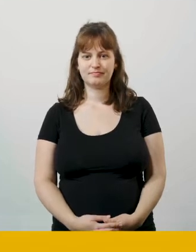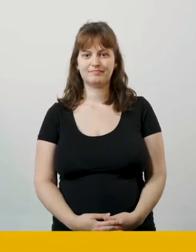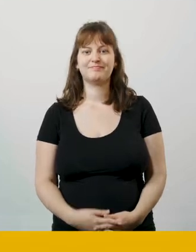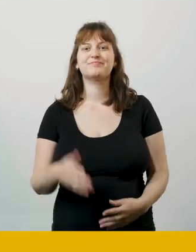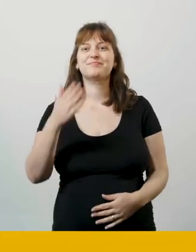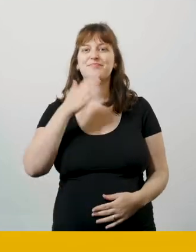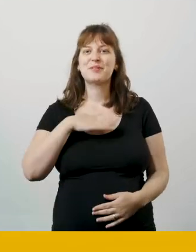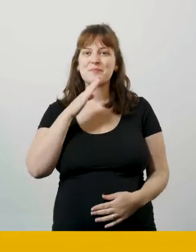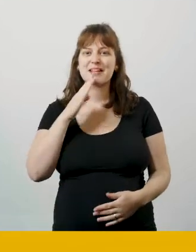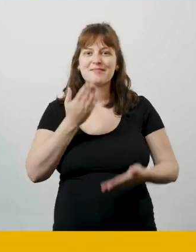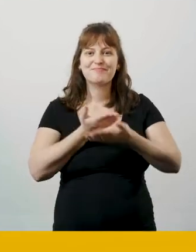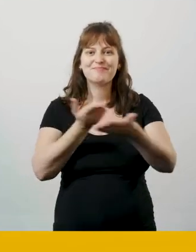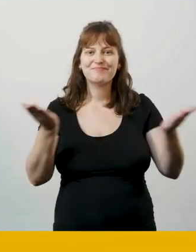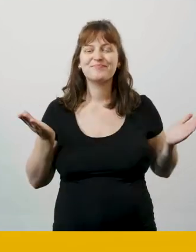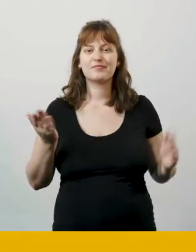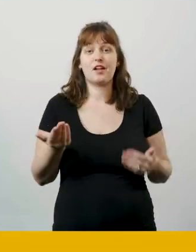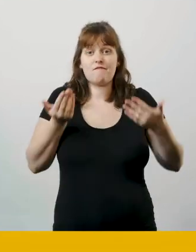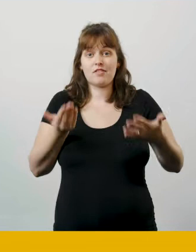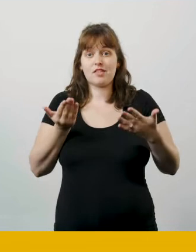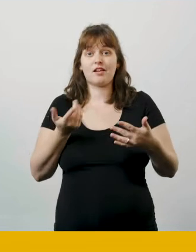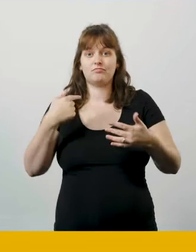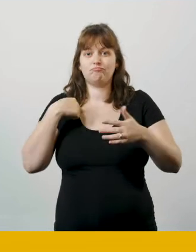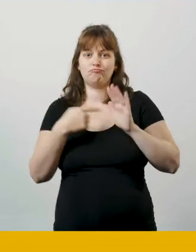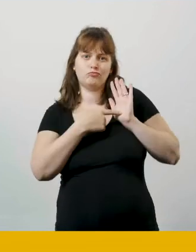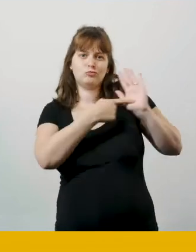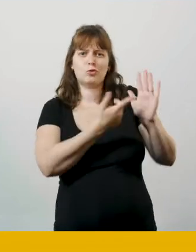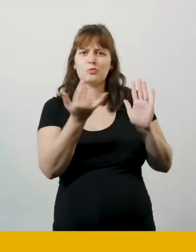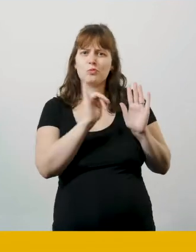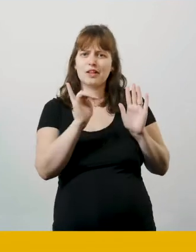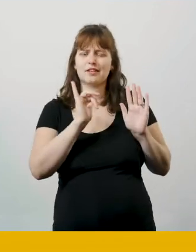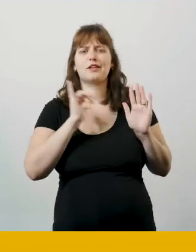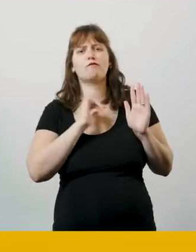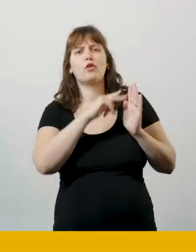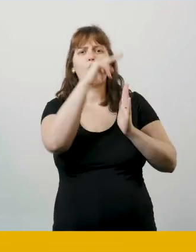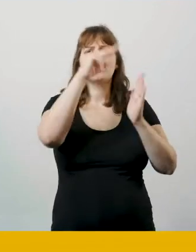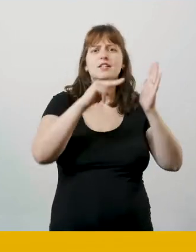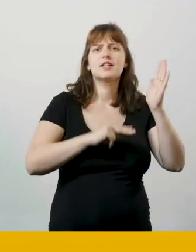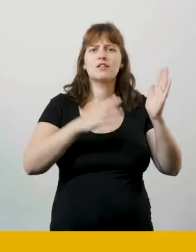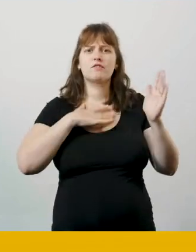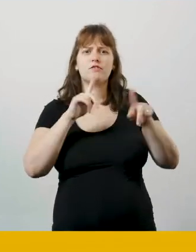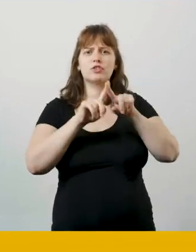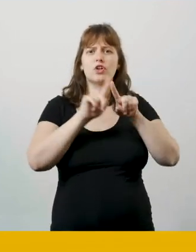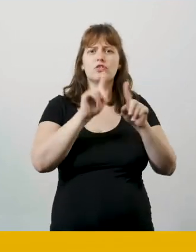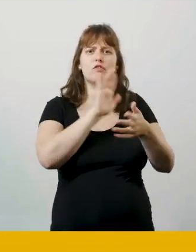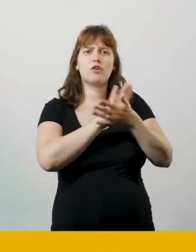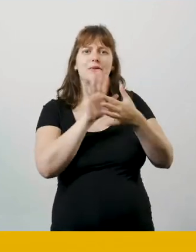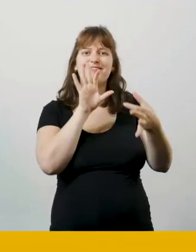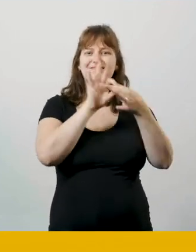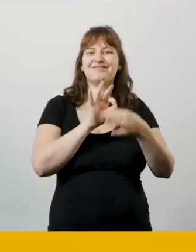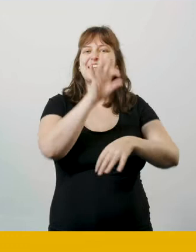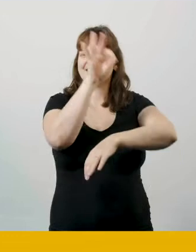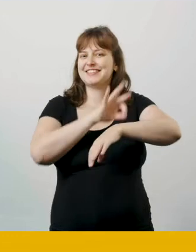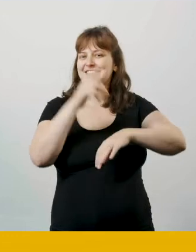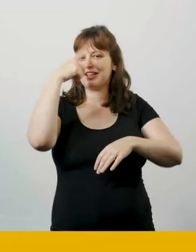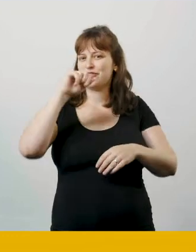Good afternoon. Today I will share with you an overview through examples of design for all and